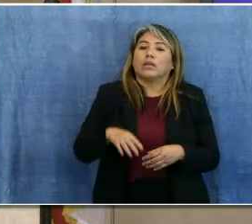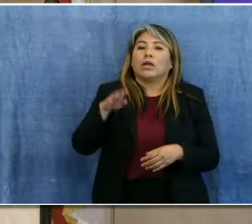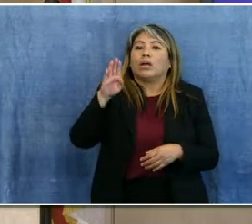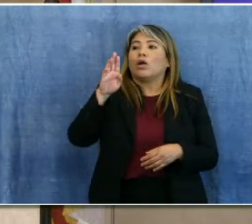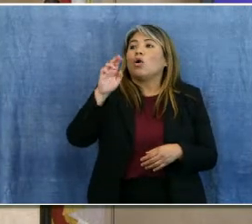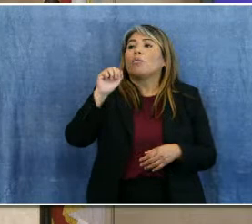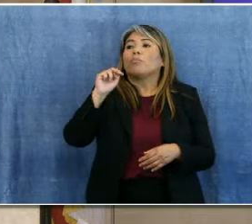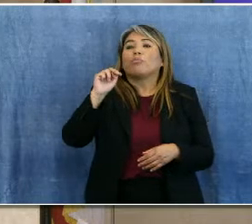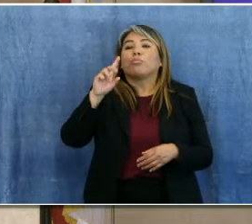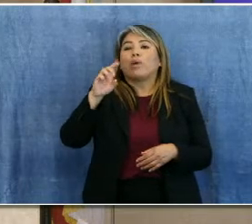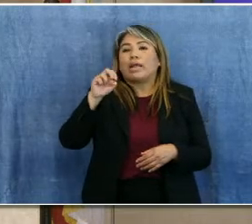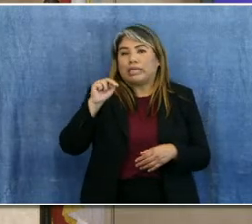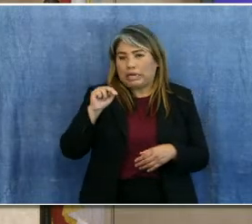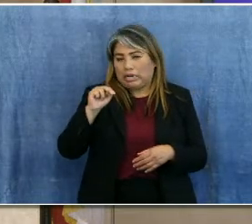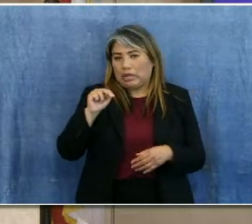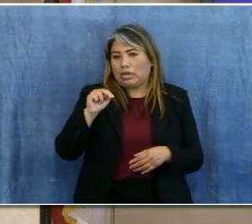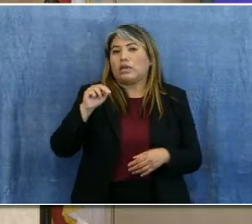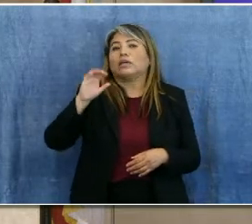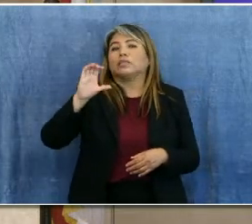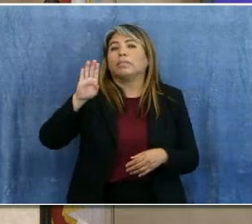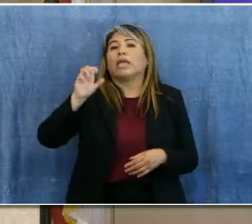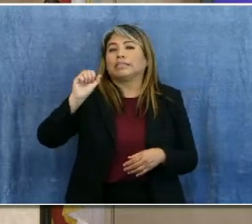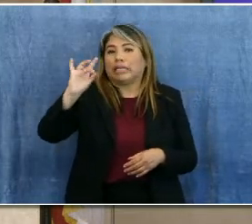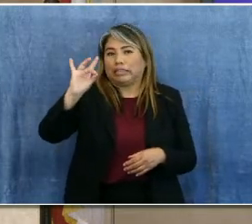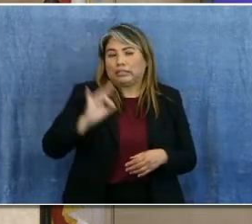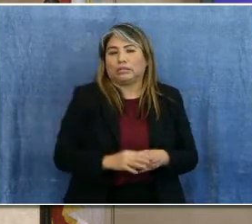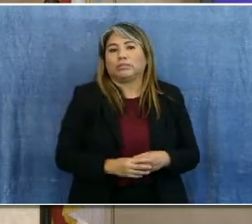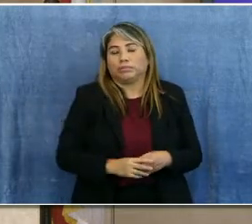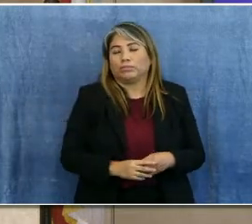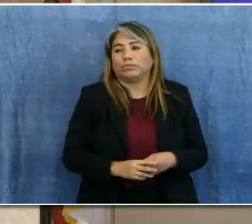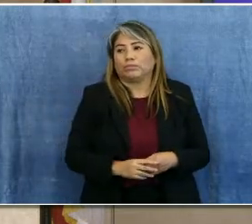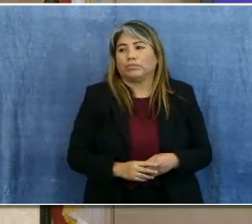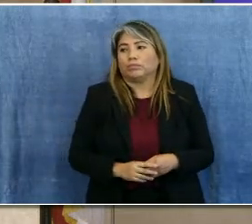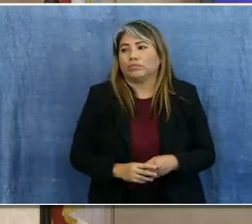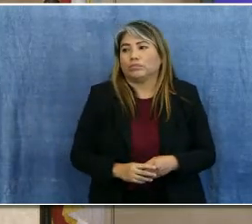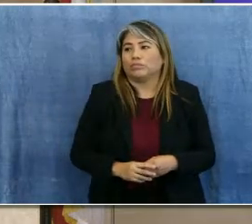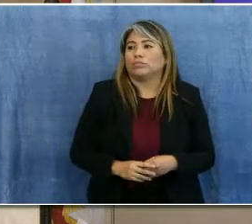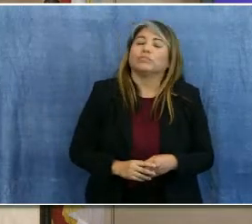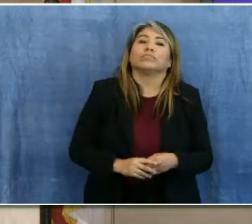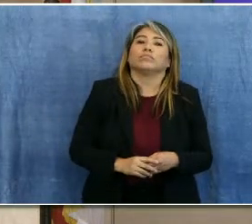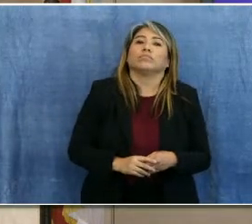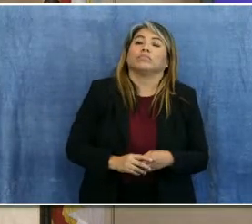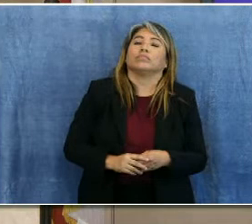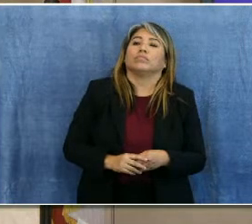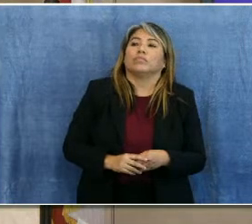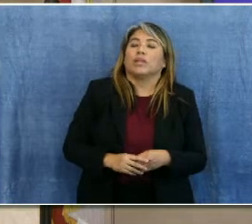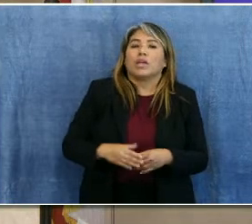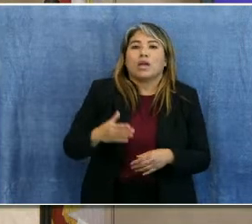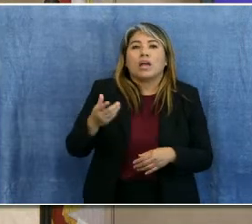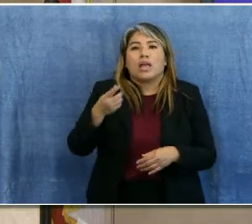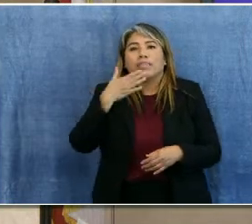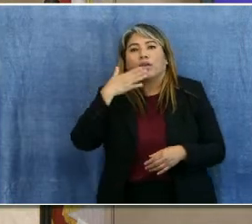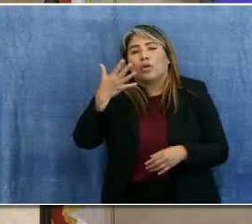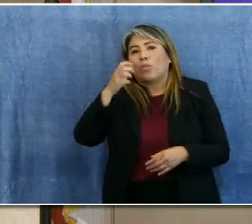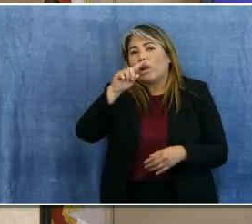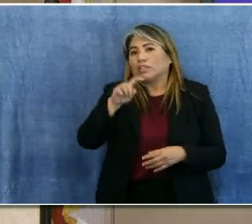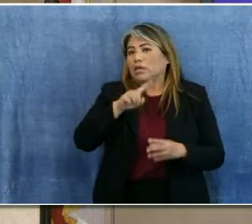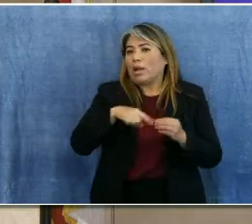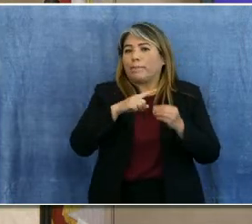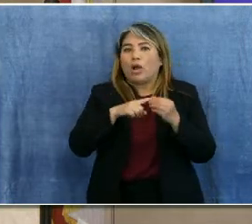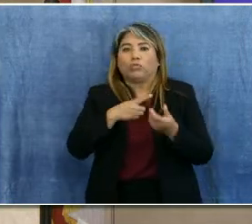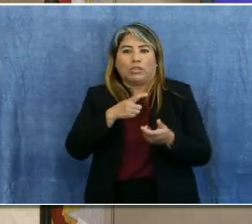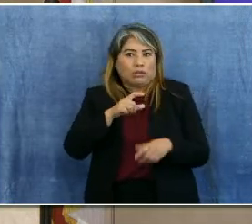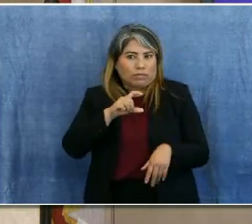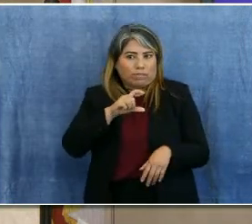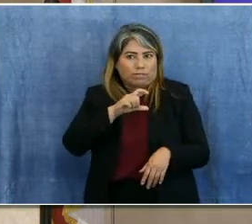This next question is from Brandon Lewis with CBS 8. Thank you. I'd like to ask about the enforcement funding